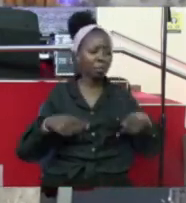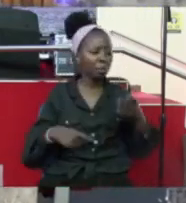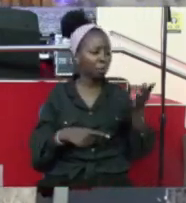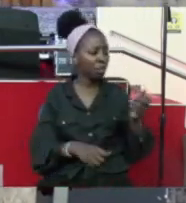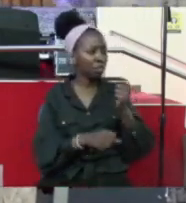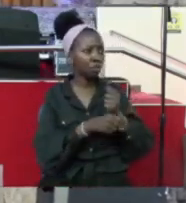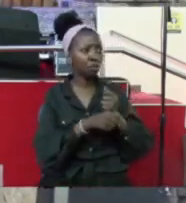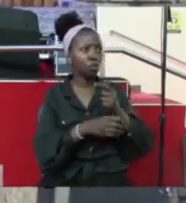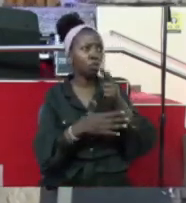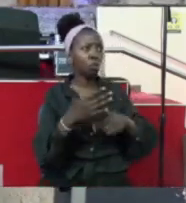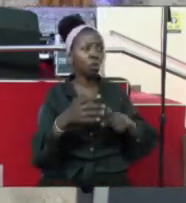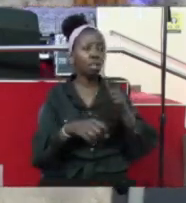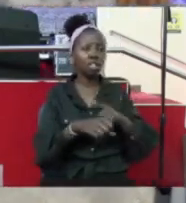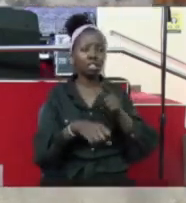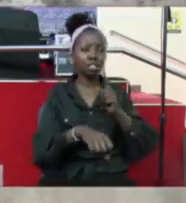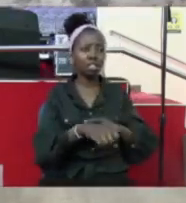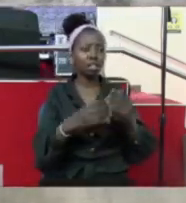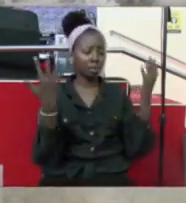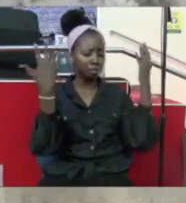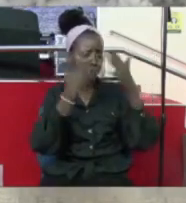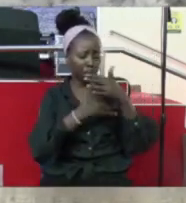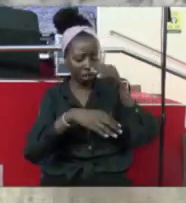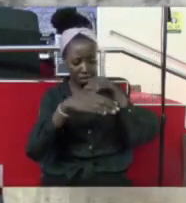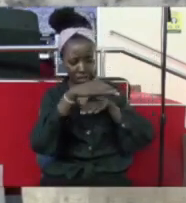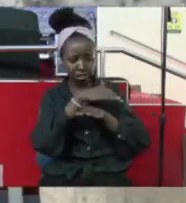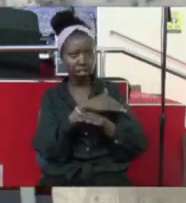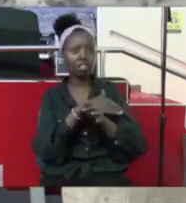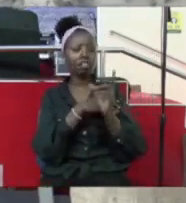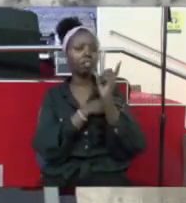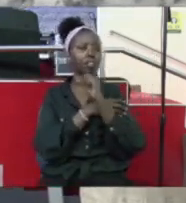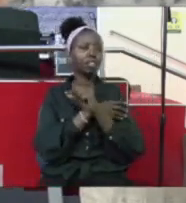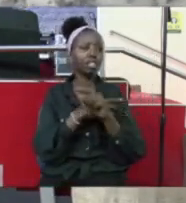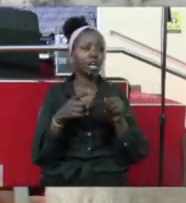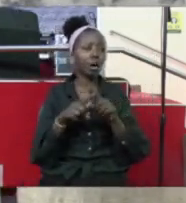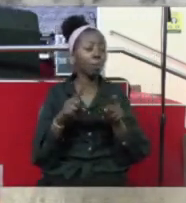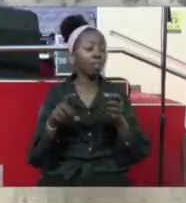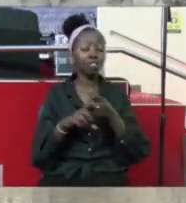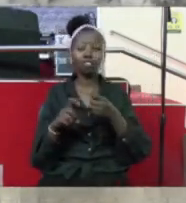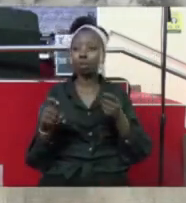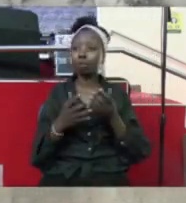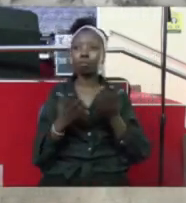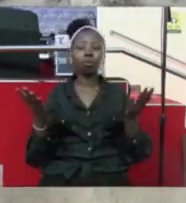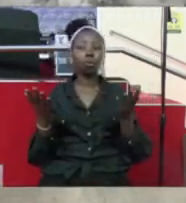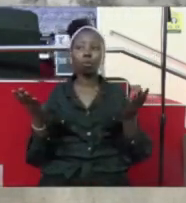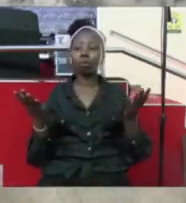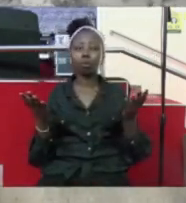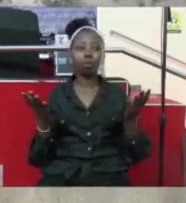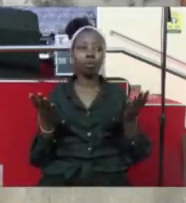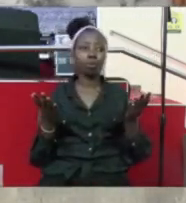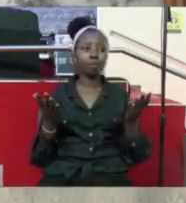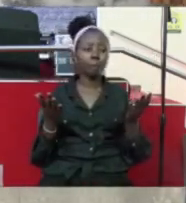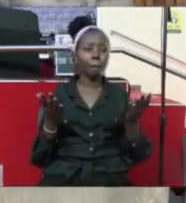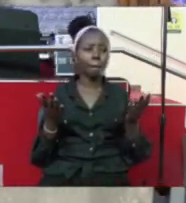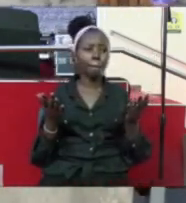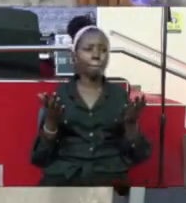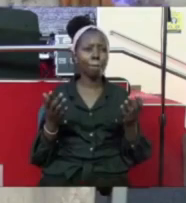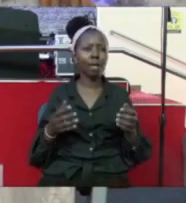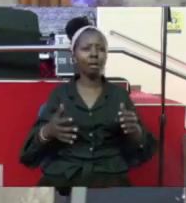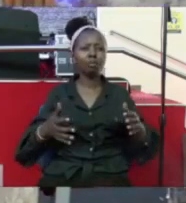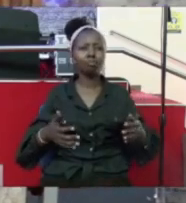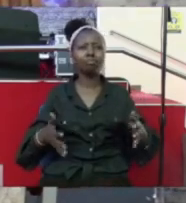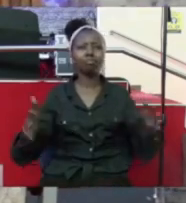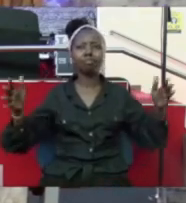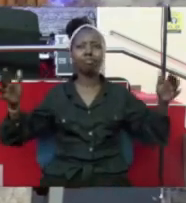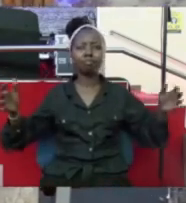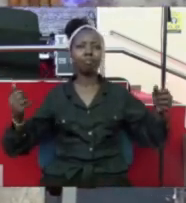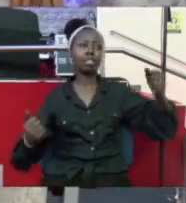na wasiwasi, watu hawa watafanya nini usiku wakiza ukifika? But out of nowhere, lakini punde tu, a very big vehicle which we can equate to